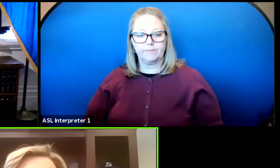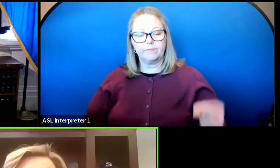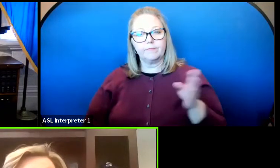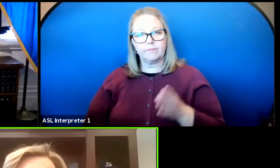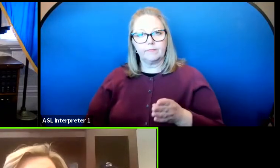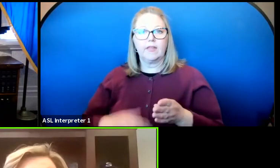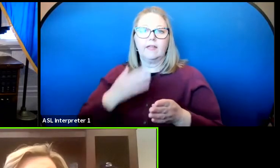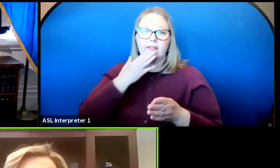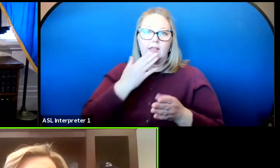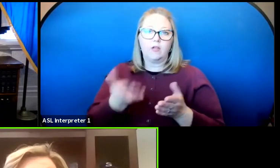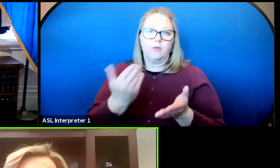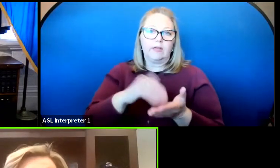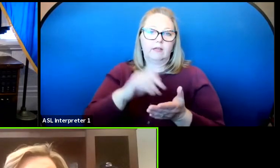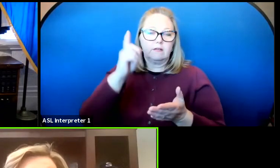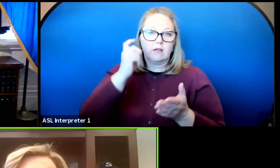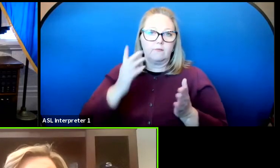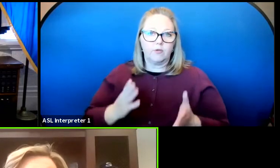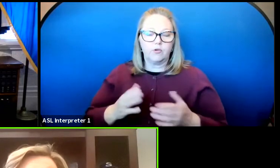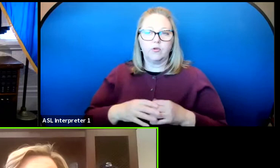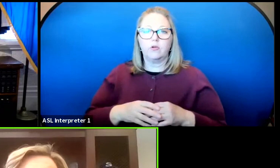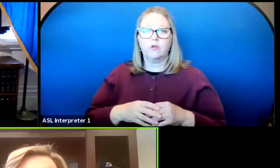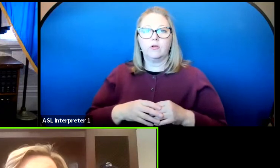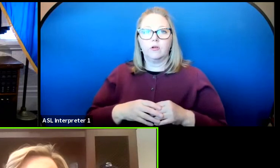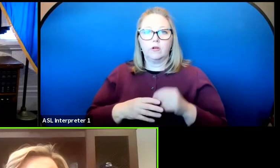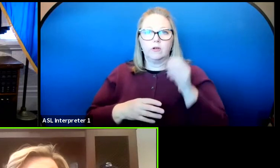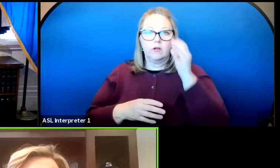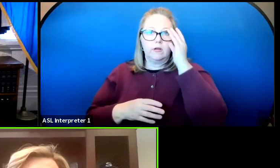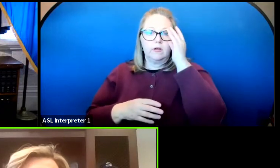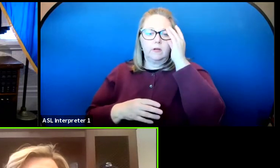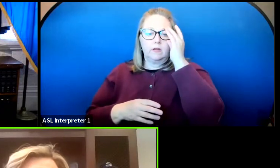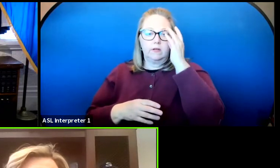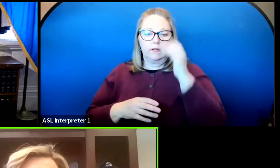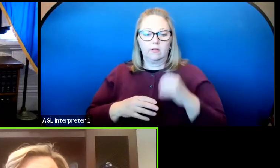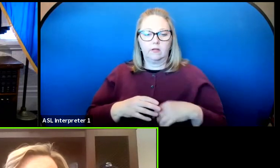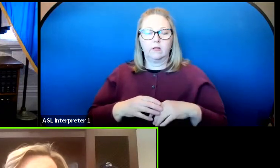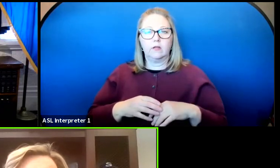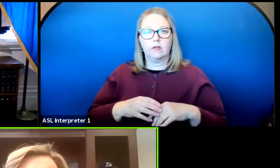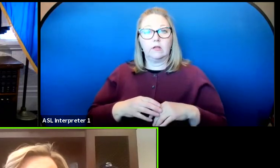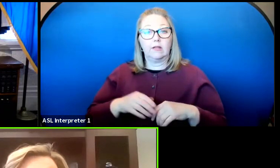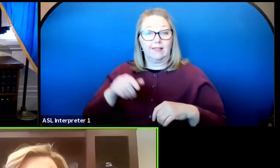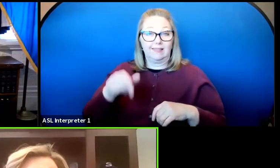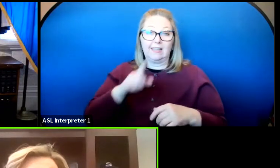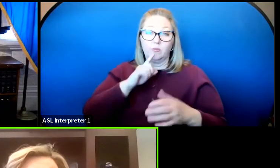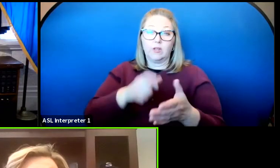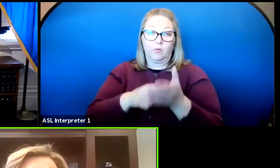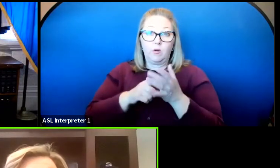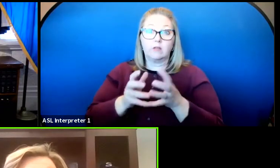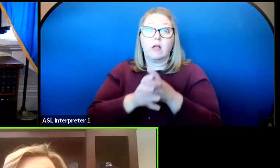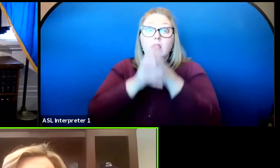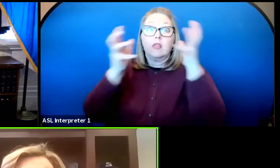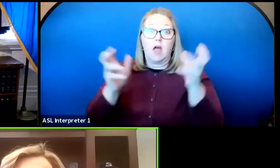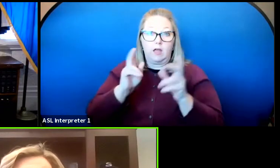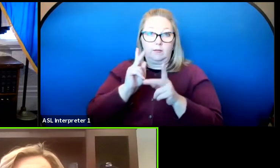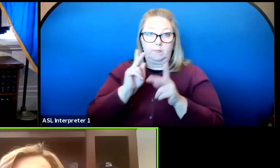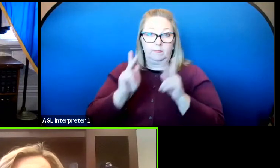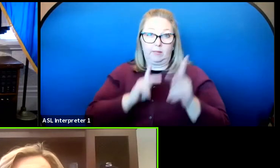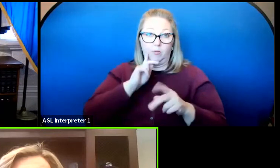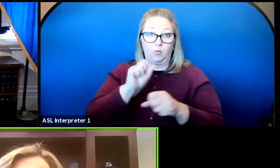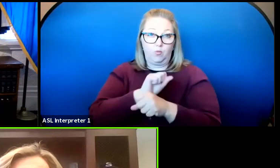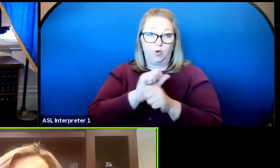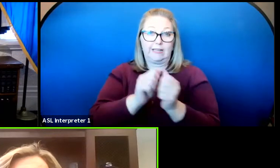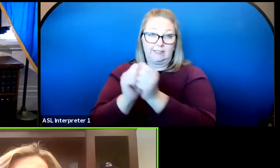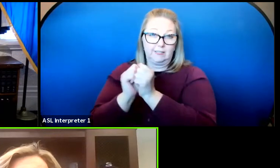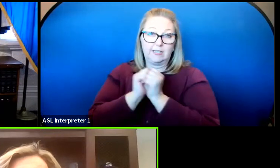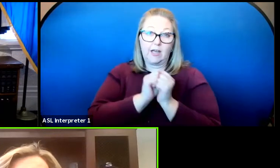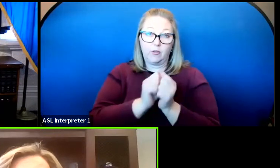And thank you again, Governor. This really does take, I think, a team effort and all of us working together to ensure that we can